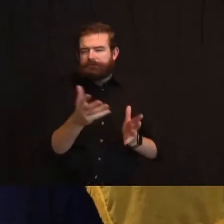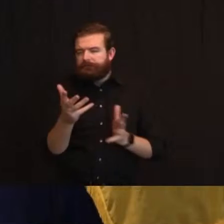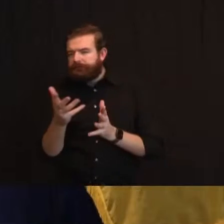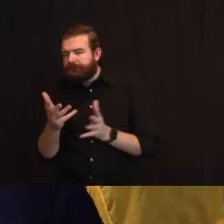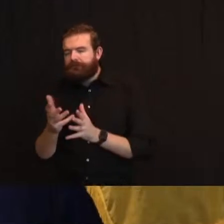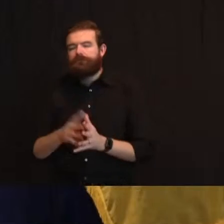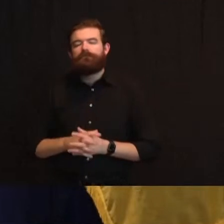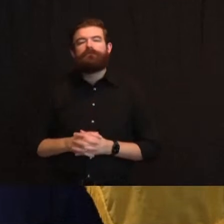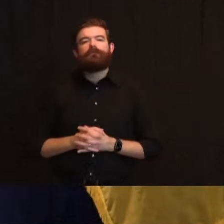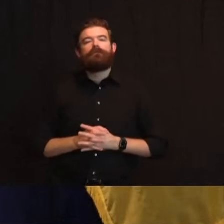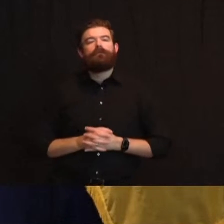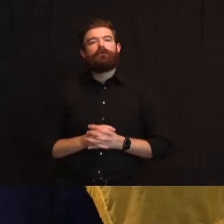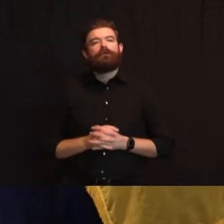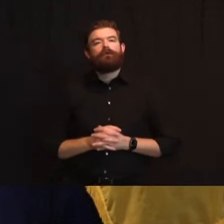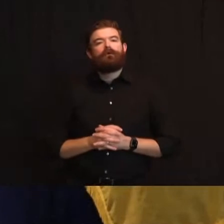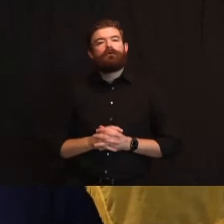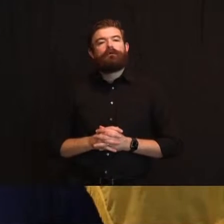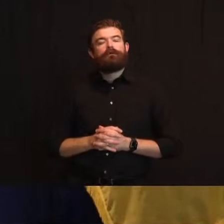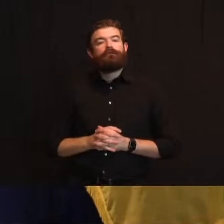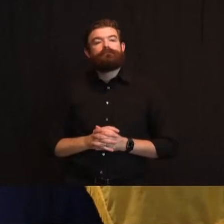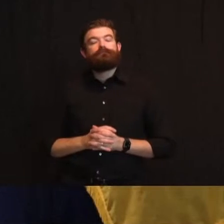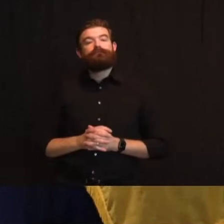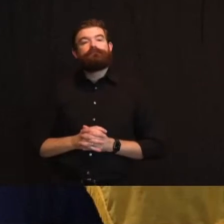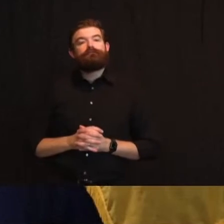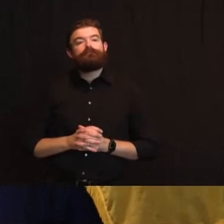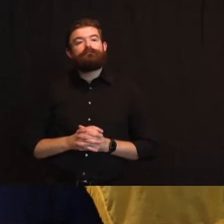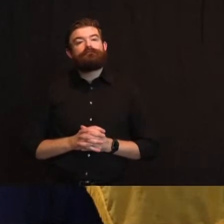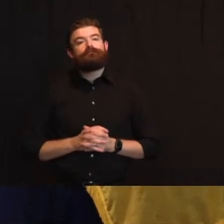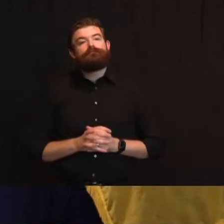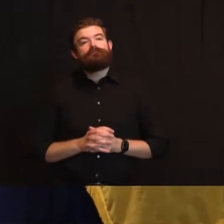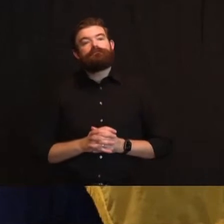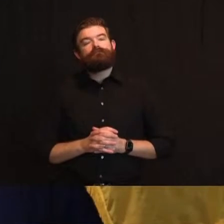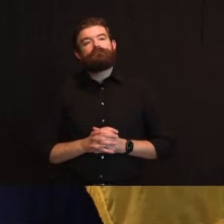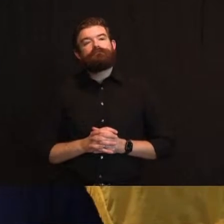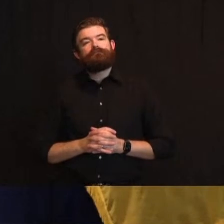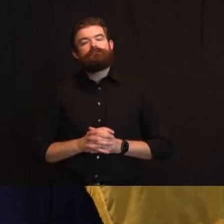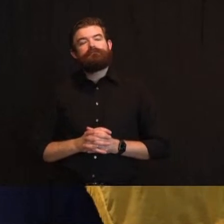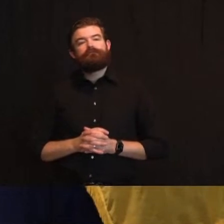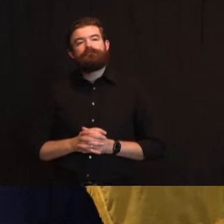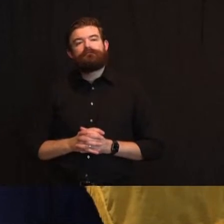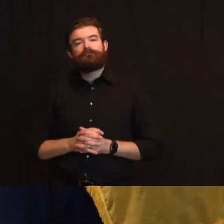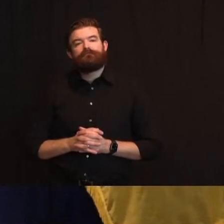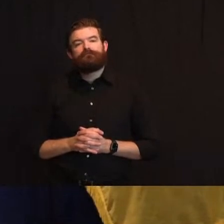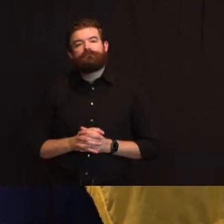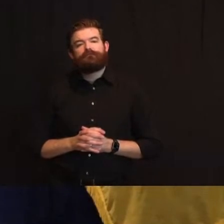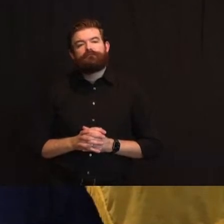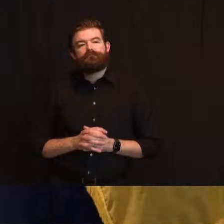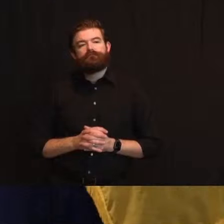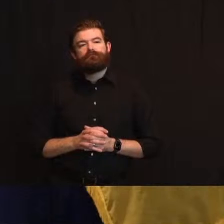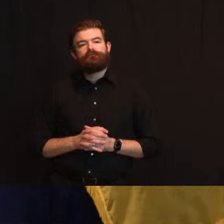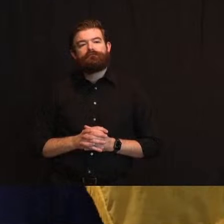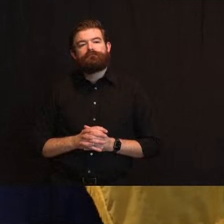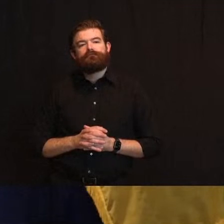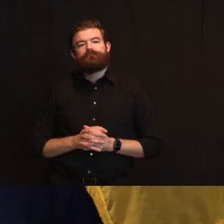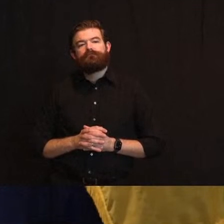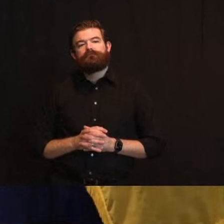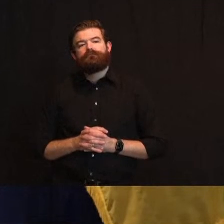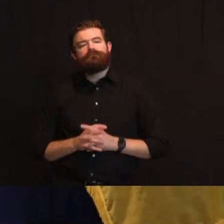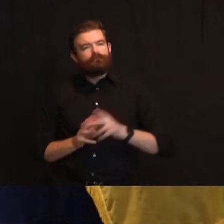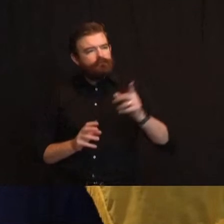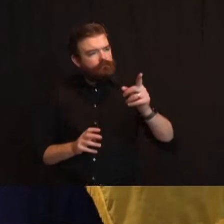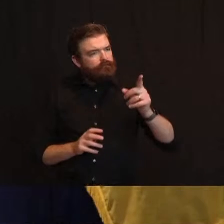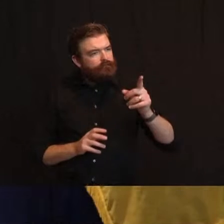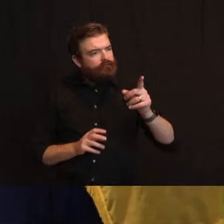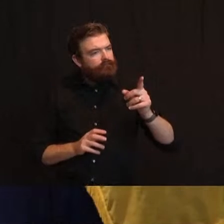enormous amount of time on that. If there are specific issues on casinos, let's follow up with you afterward. It's our sense that the